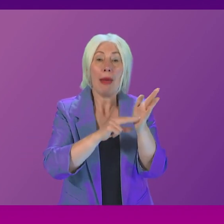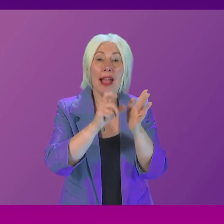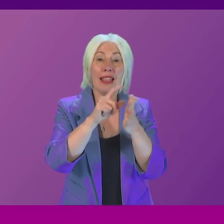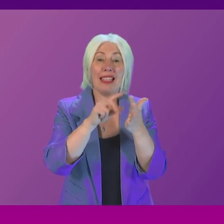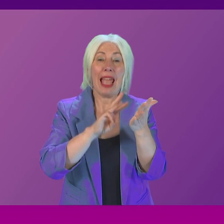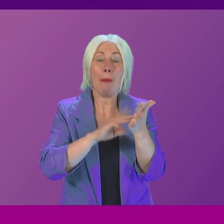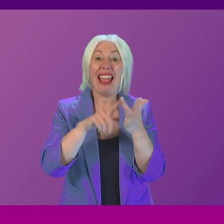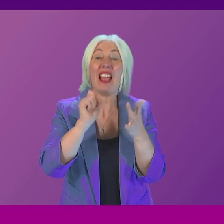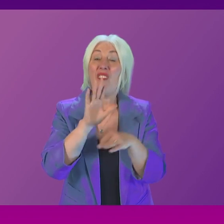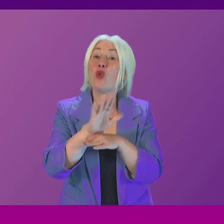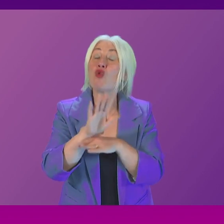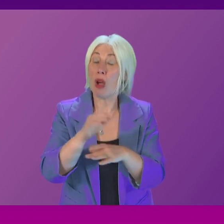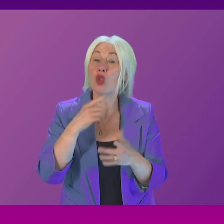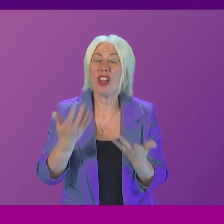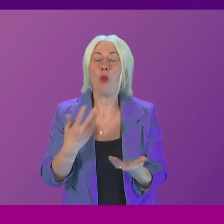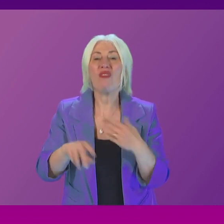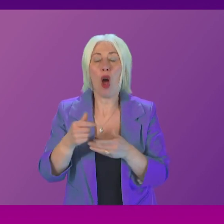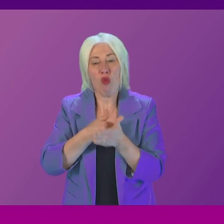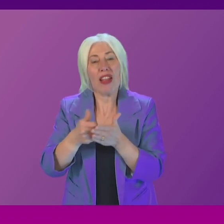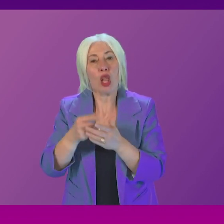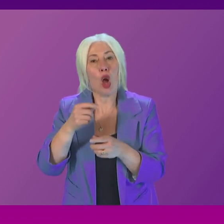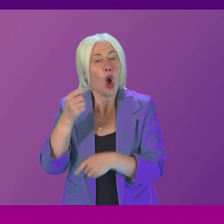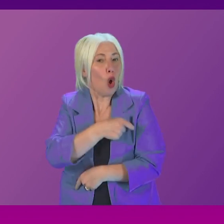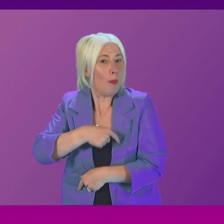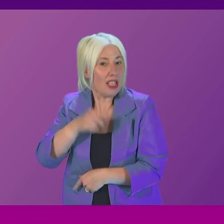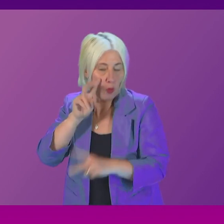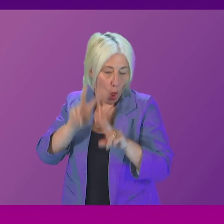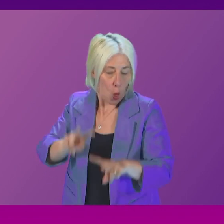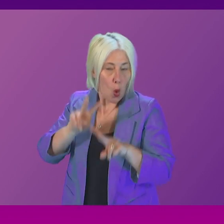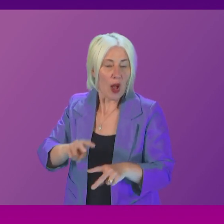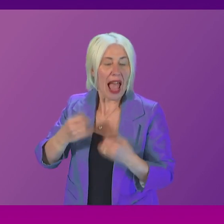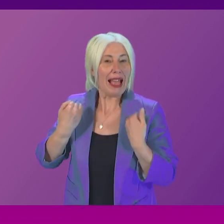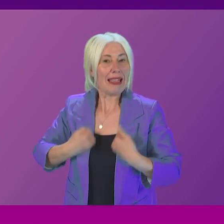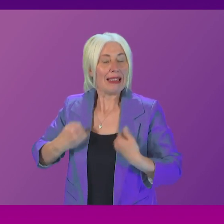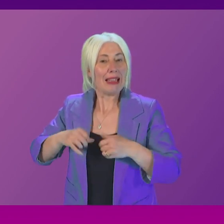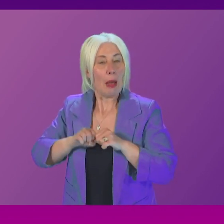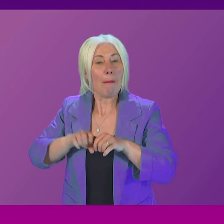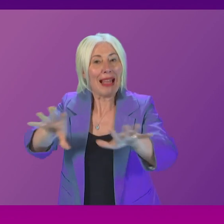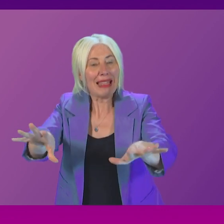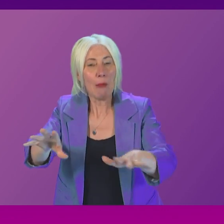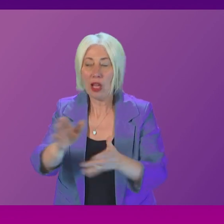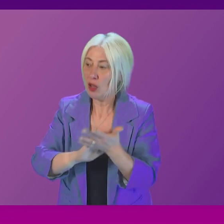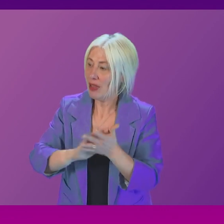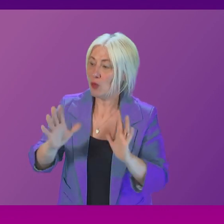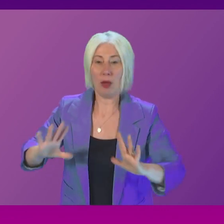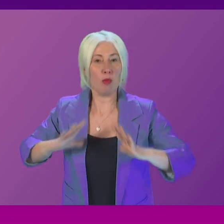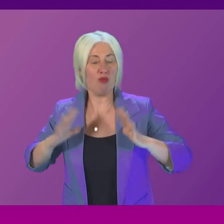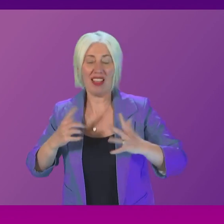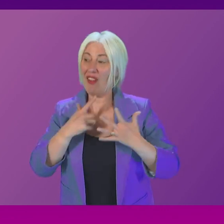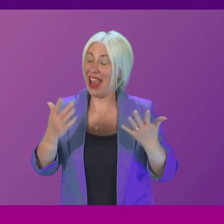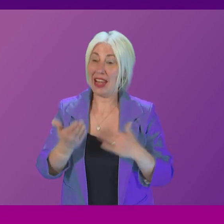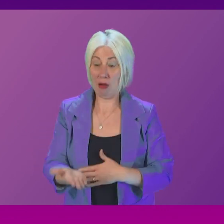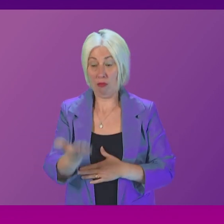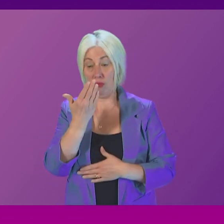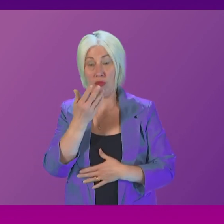that standing committee on pandemics, which will continue to inform our response and preparedness to any future pandemics that may